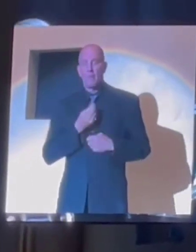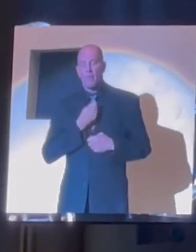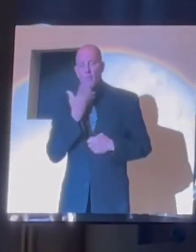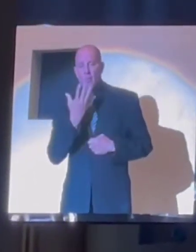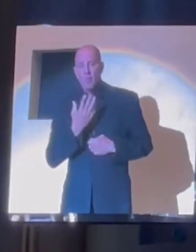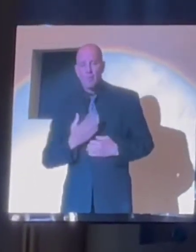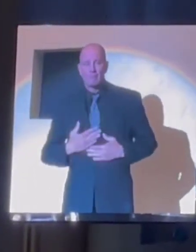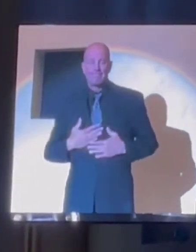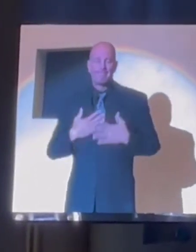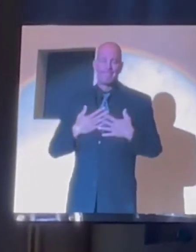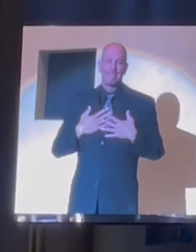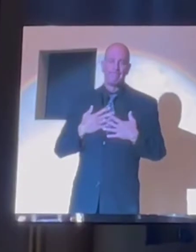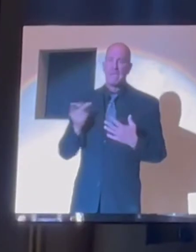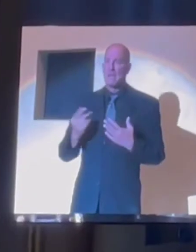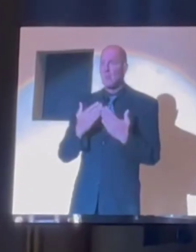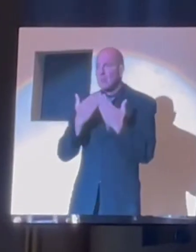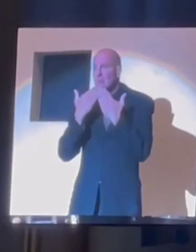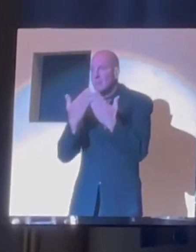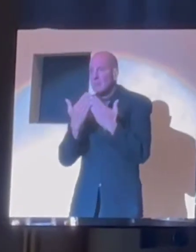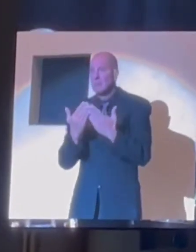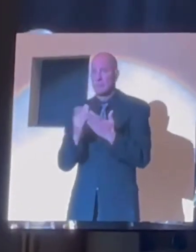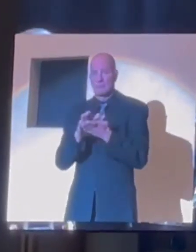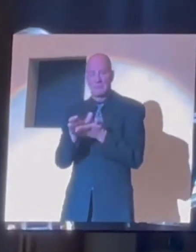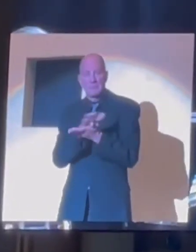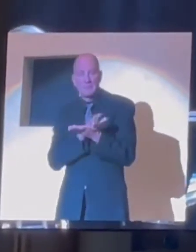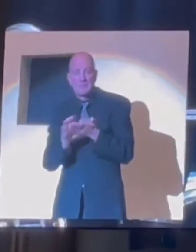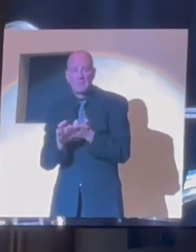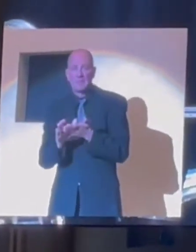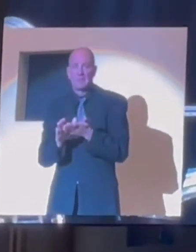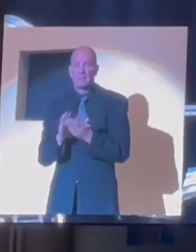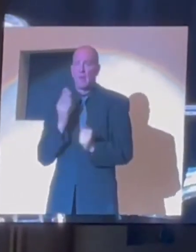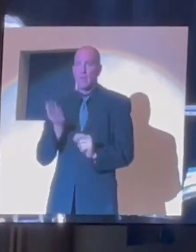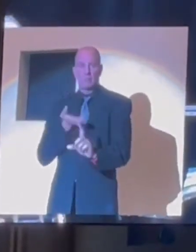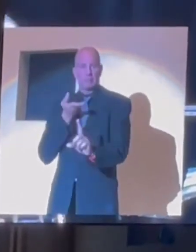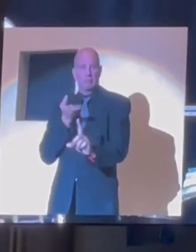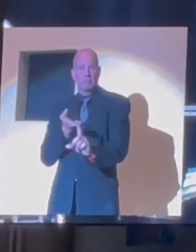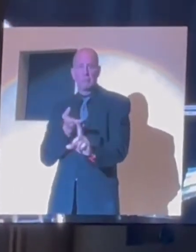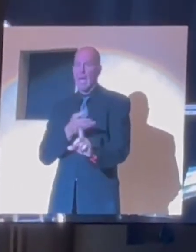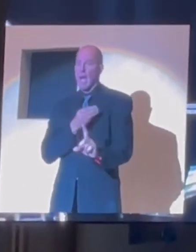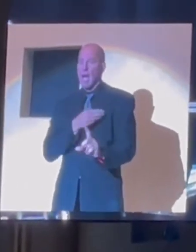Norm was patient, he was present, and he was patriotic.